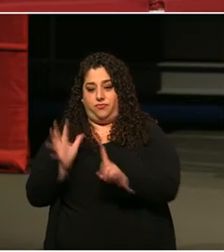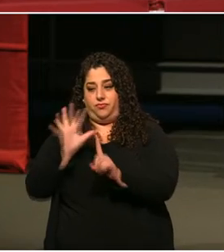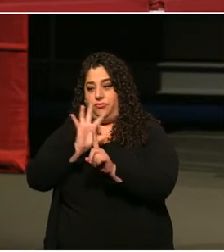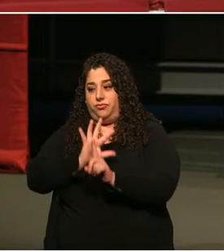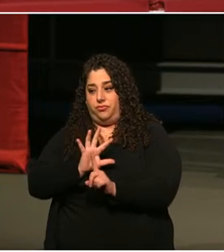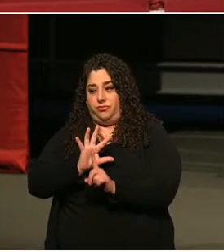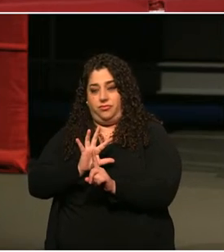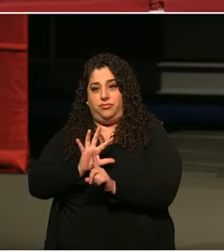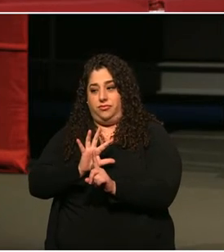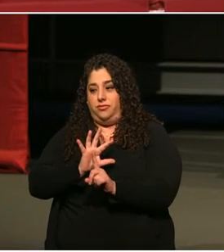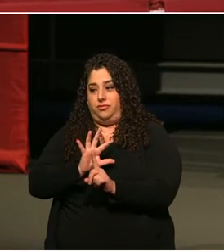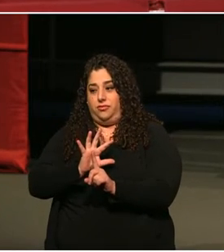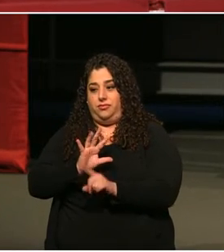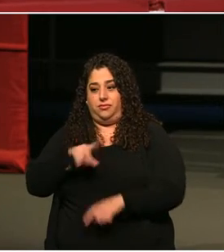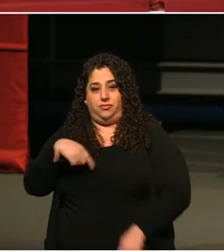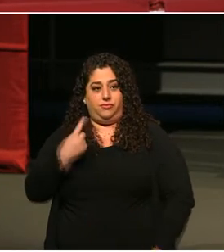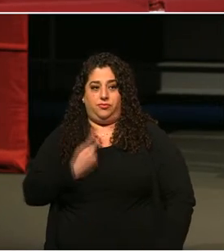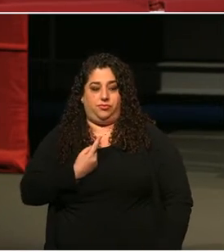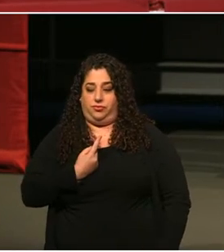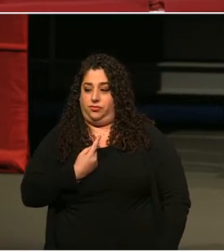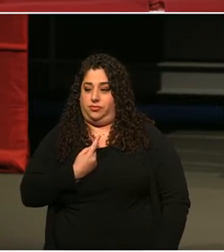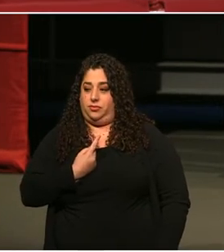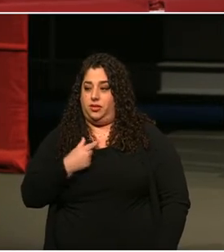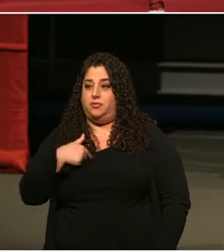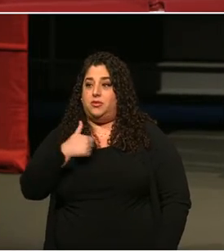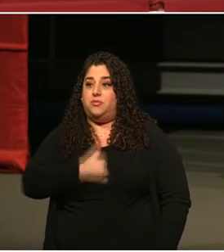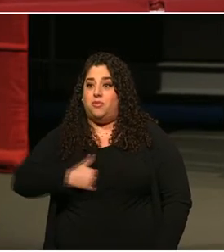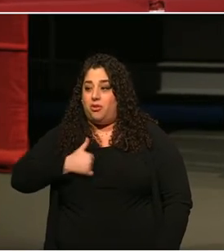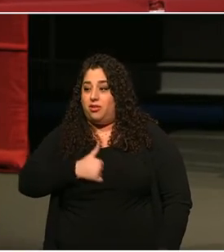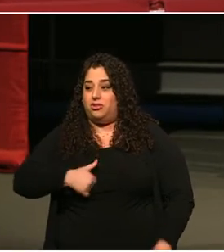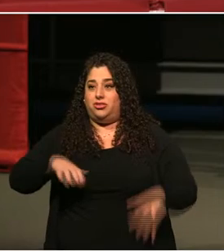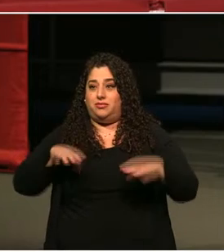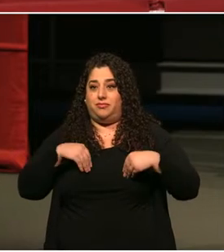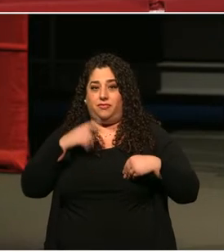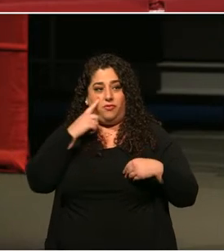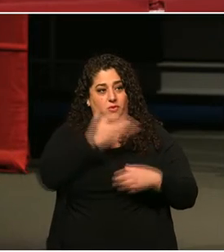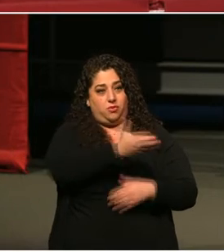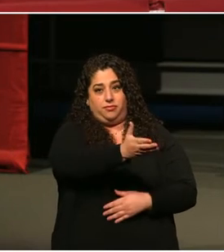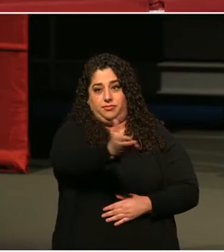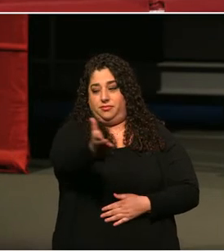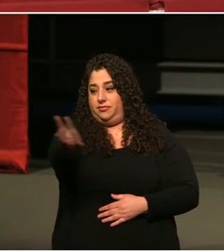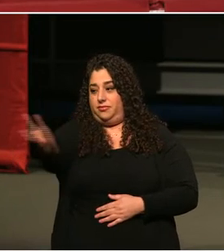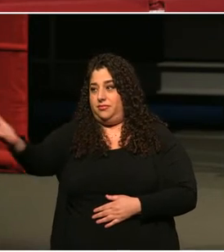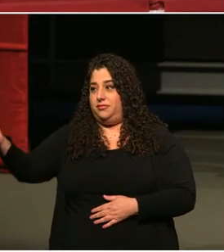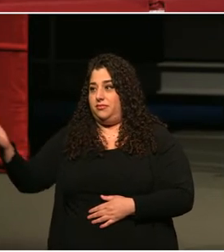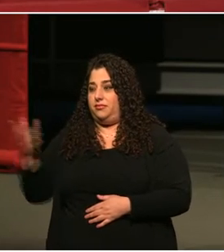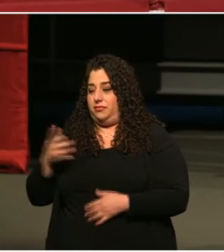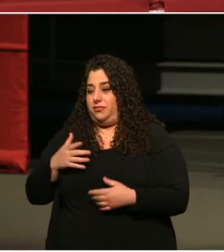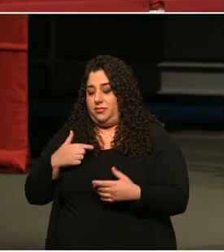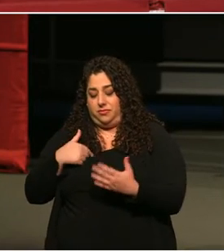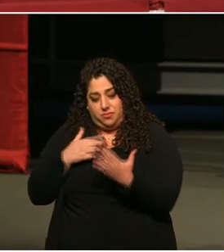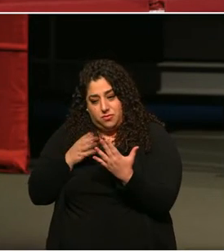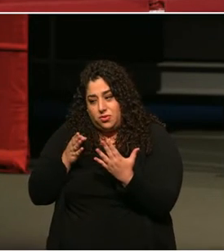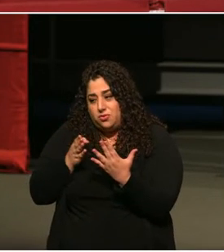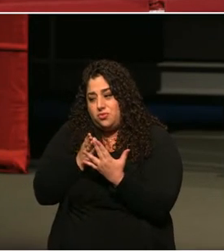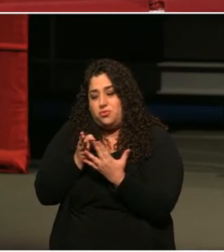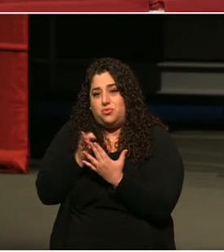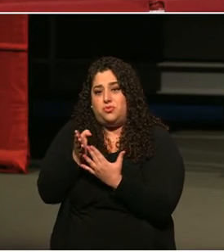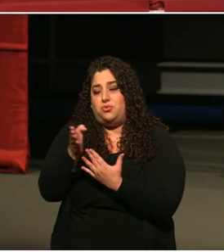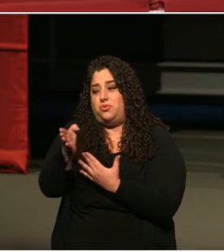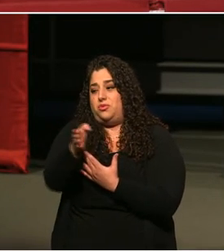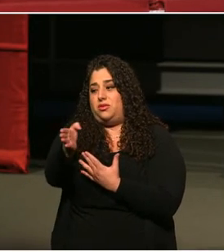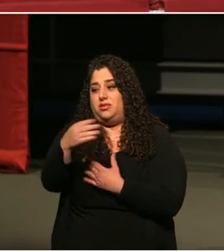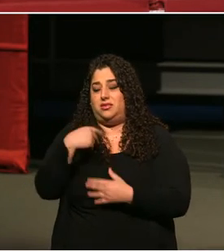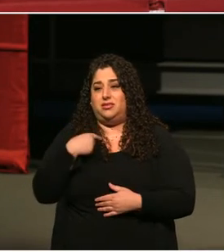hear and deserve this apology tonight. Now I would like all the Indian